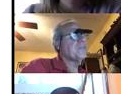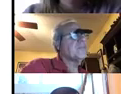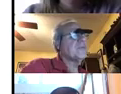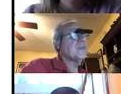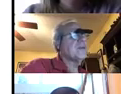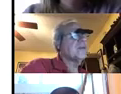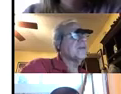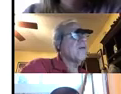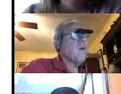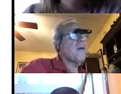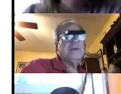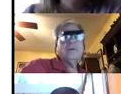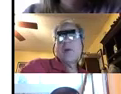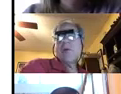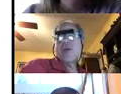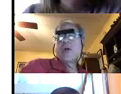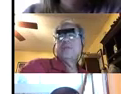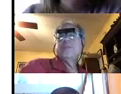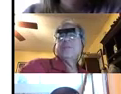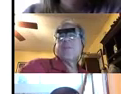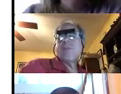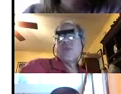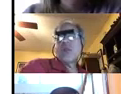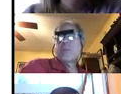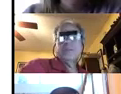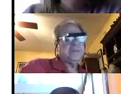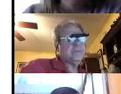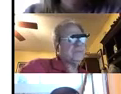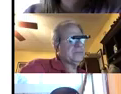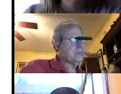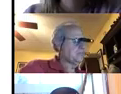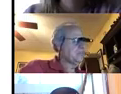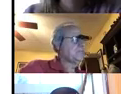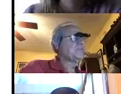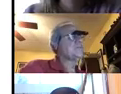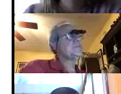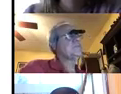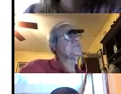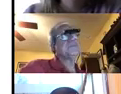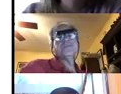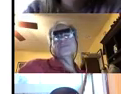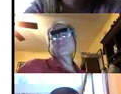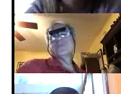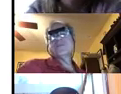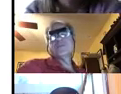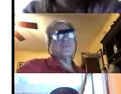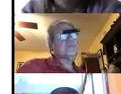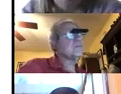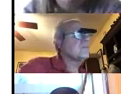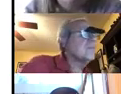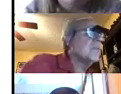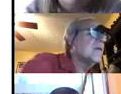really more so that people could have access to the social and religious life.